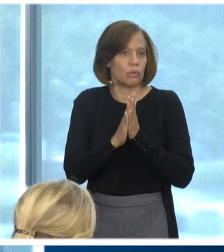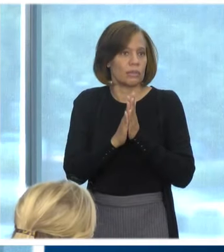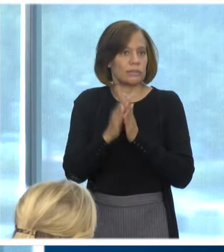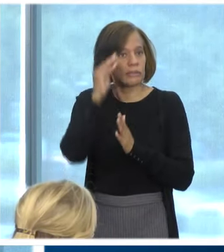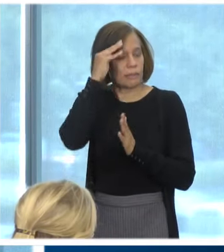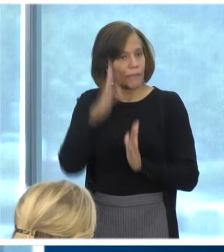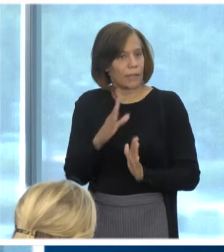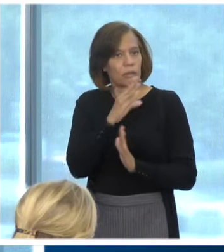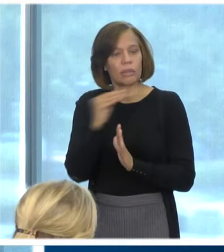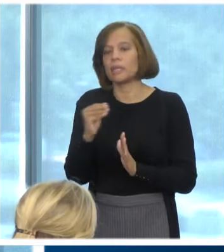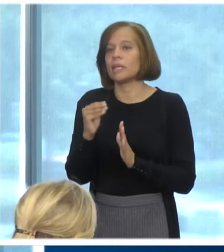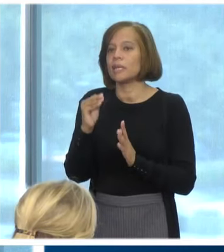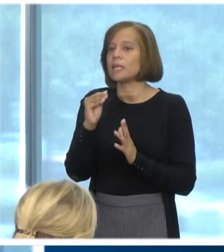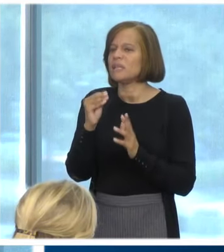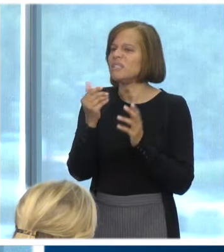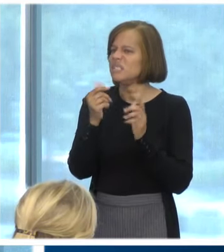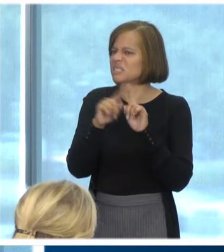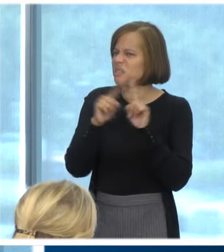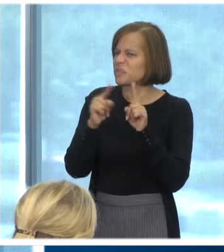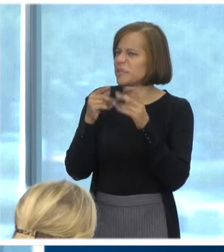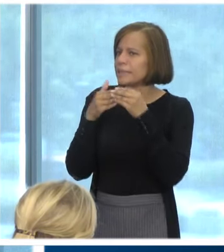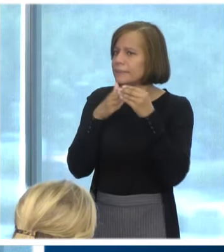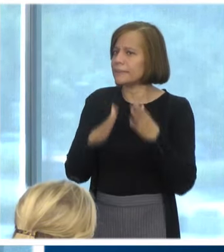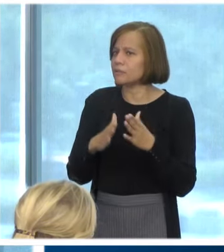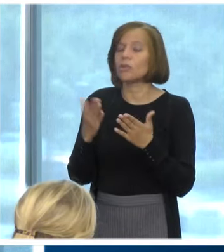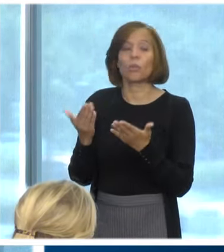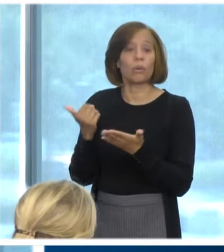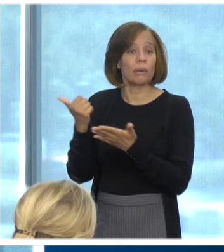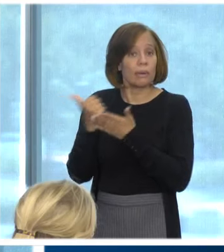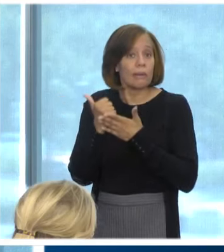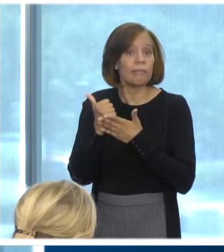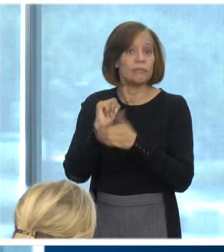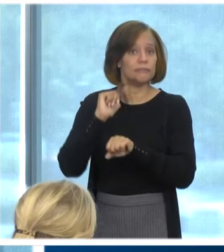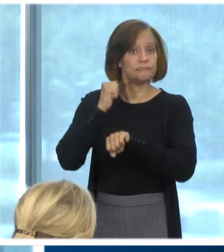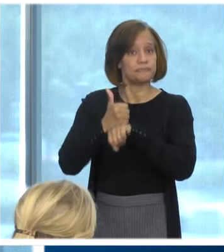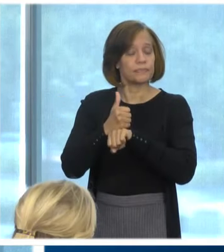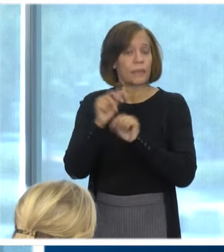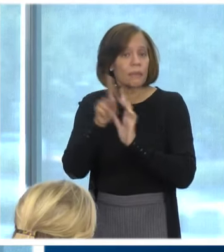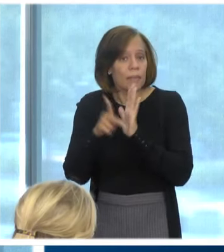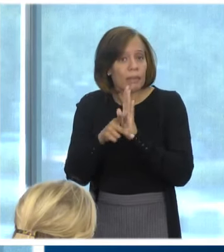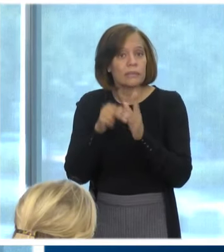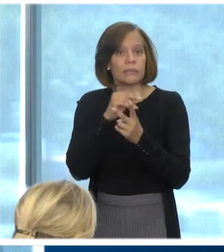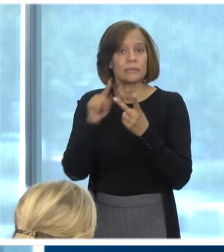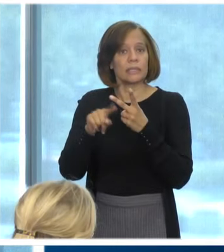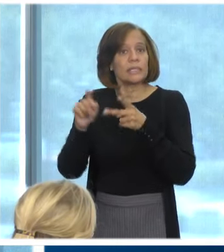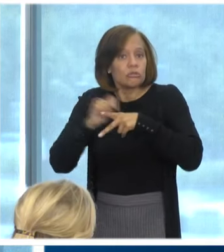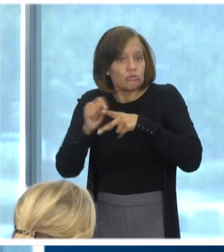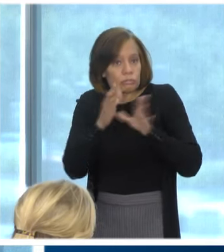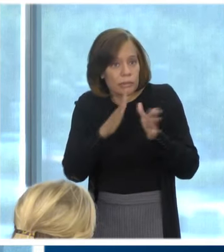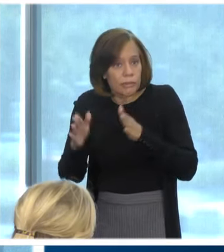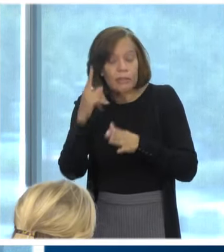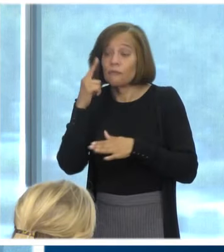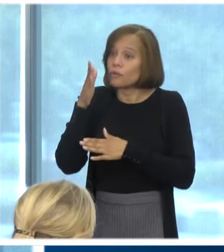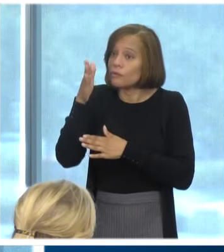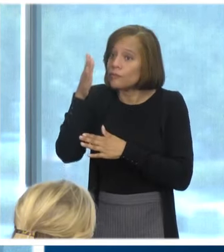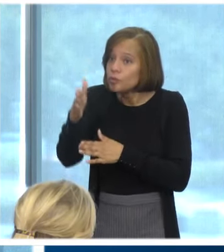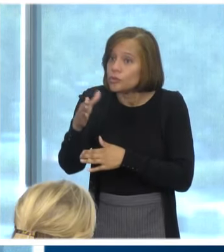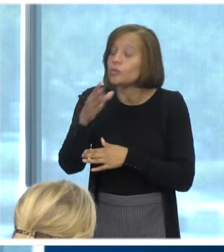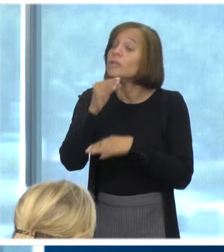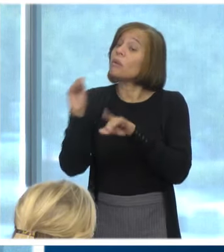on an advisory panel who will help generate policy and training plans for the division into the future, as well as critique